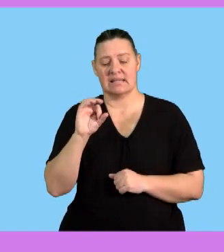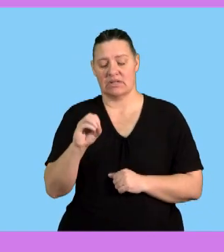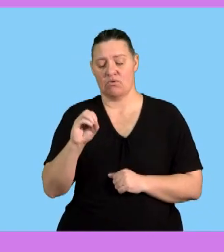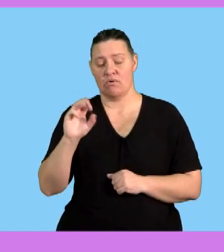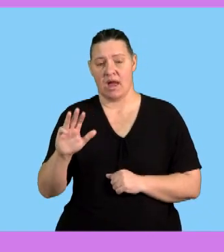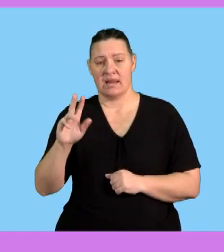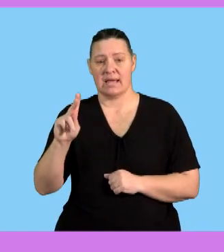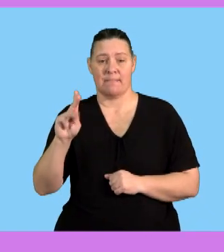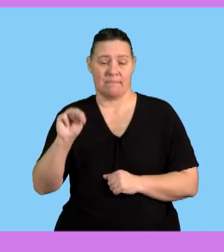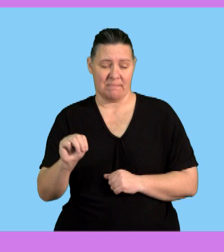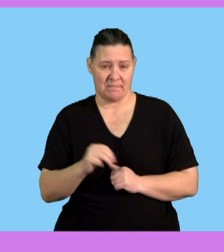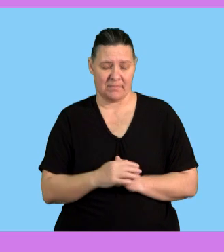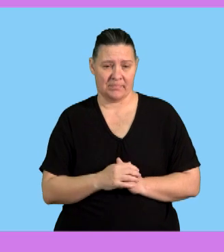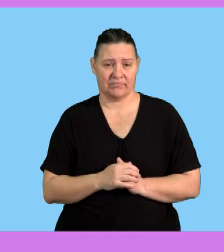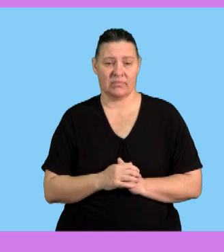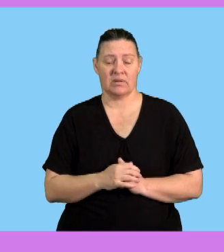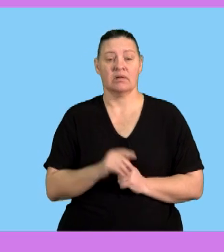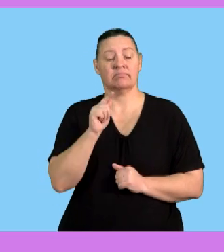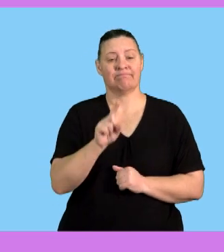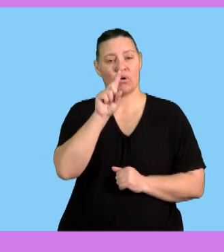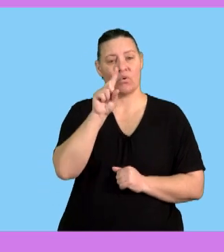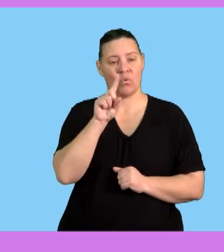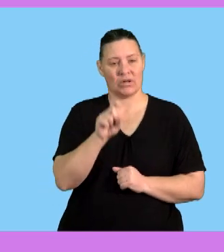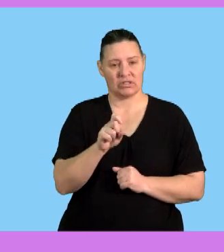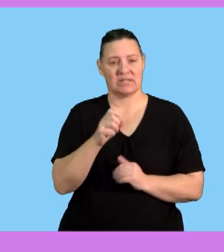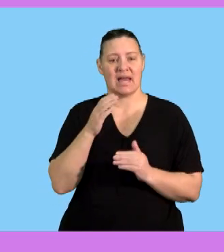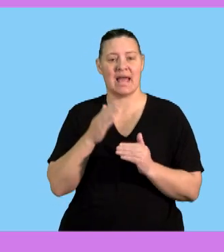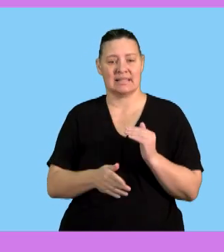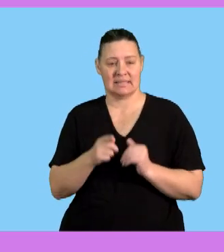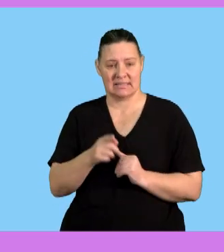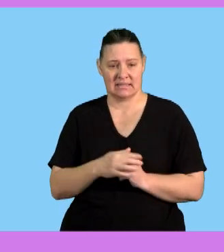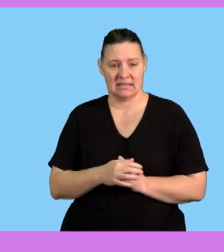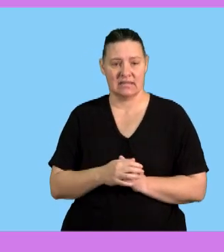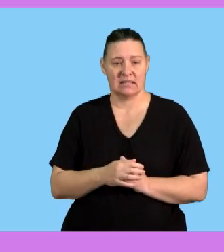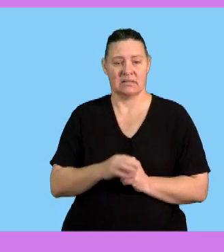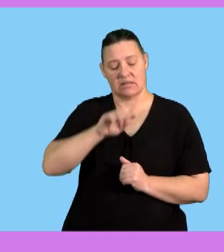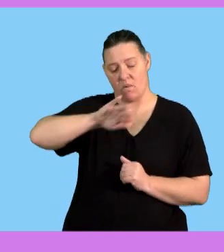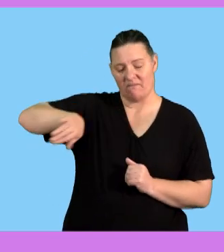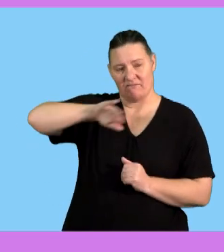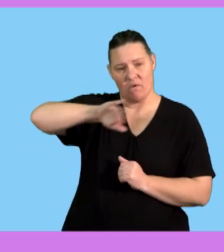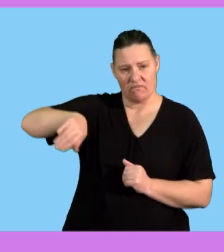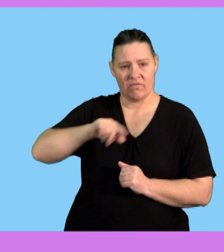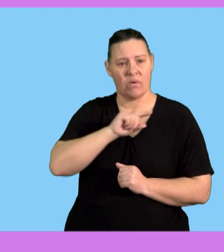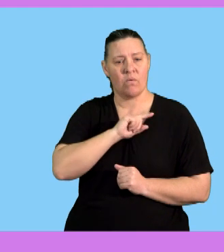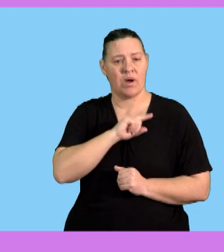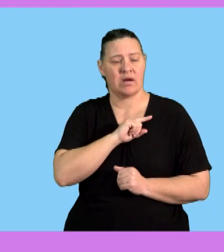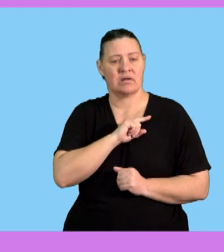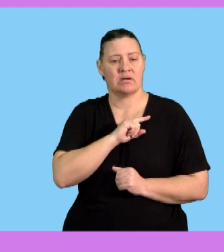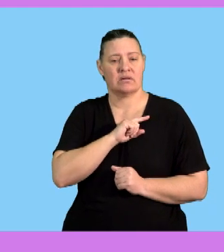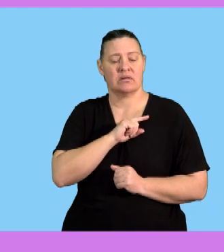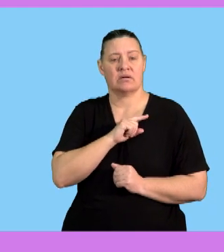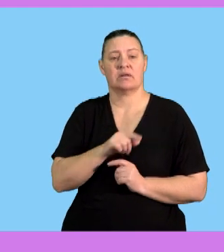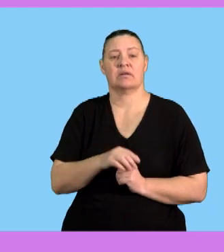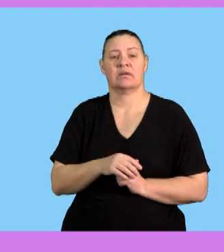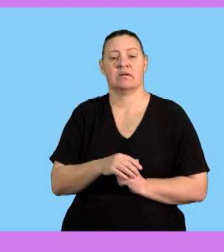1.609 kilometers. So now this question should have ended here, so we can erase this one because it's a